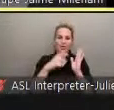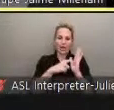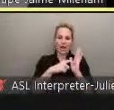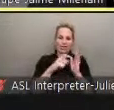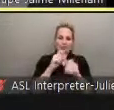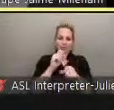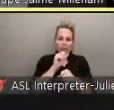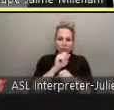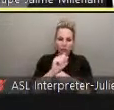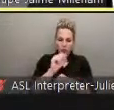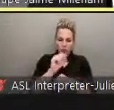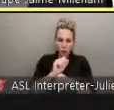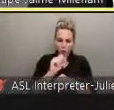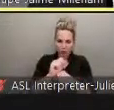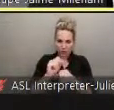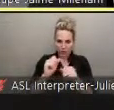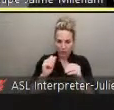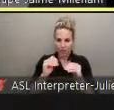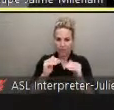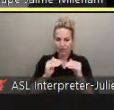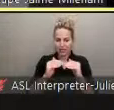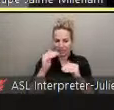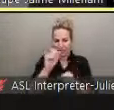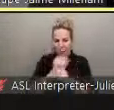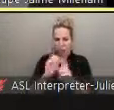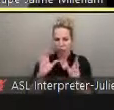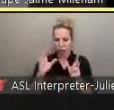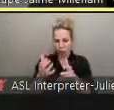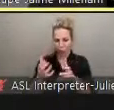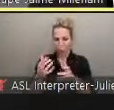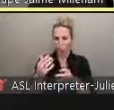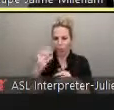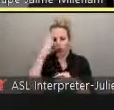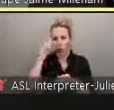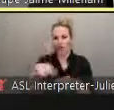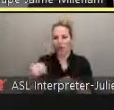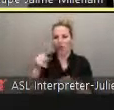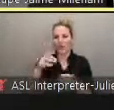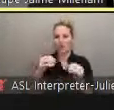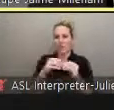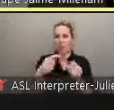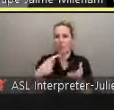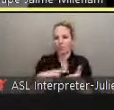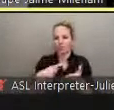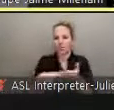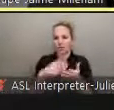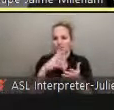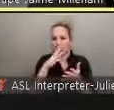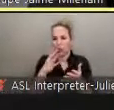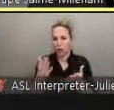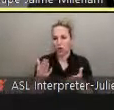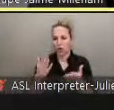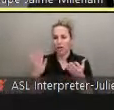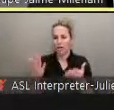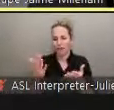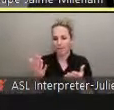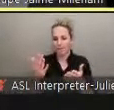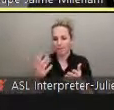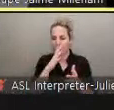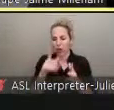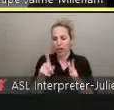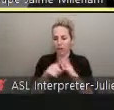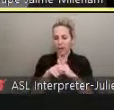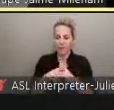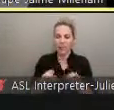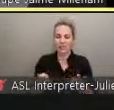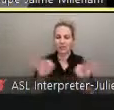and CC did, as well as the work group into this. We know that there's more discussions coming on this, but I think it was important to